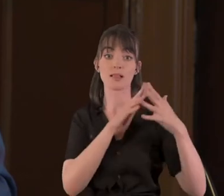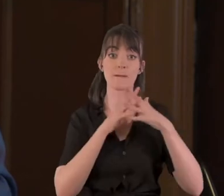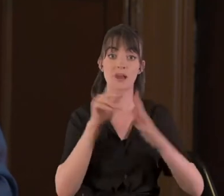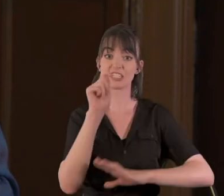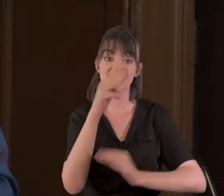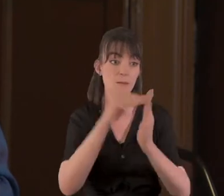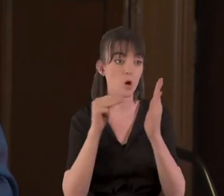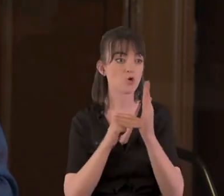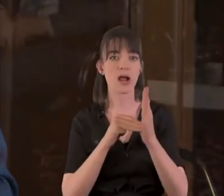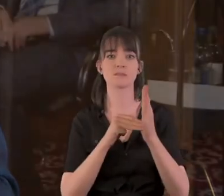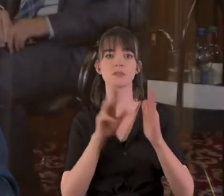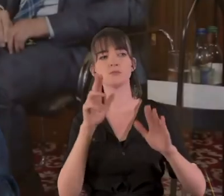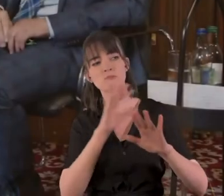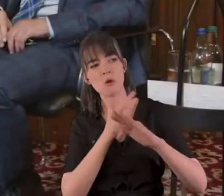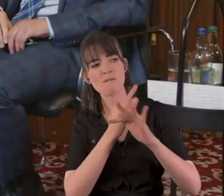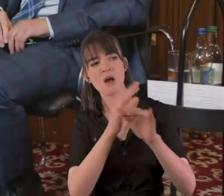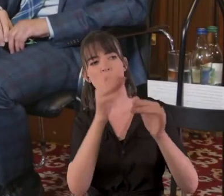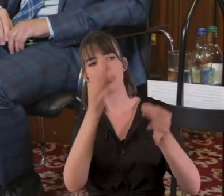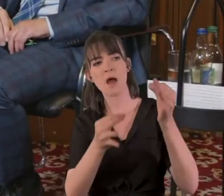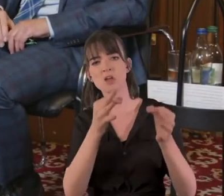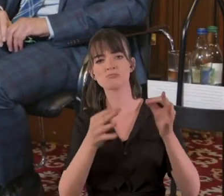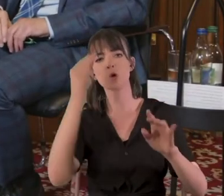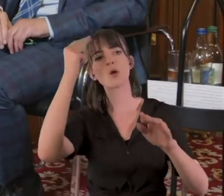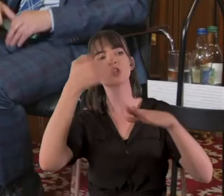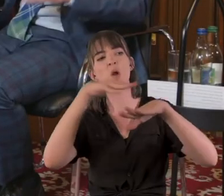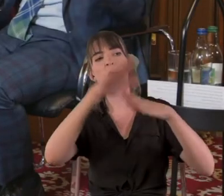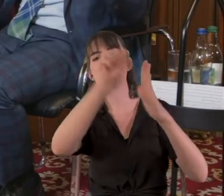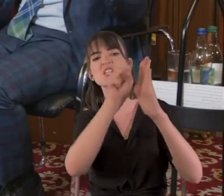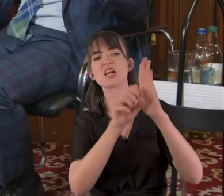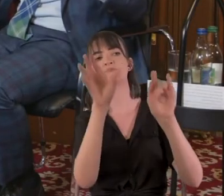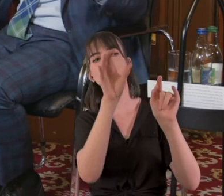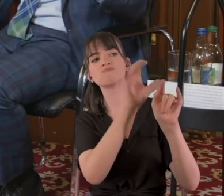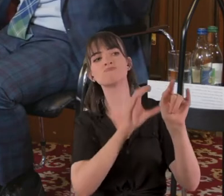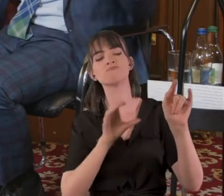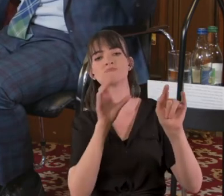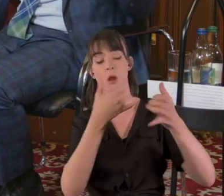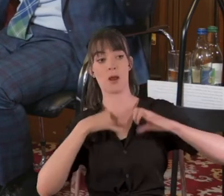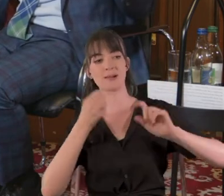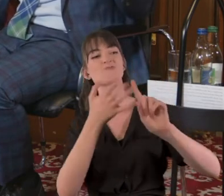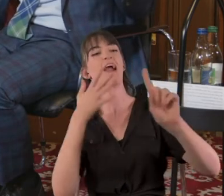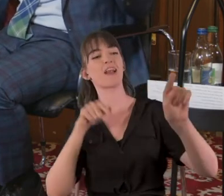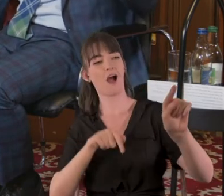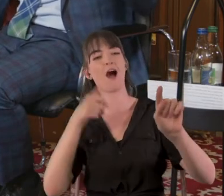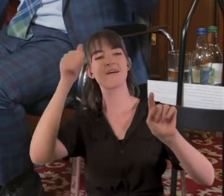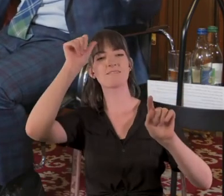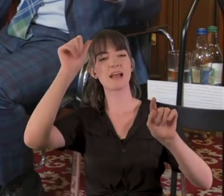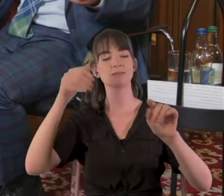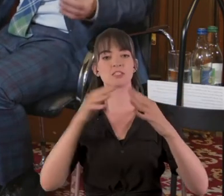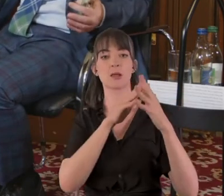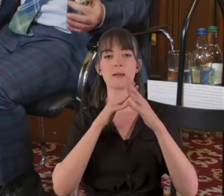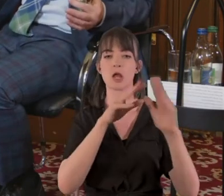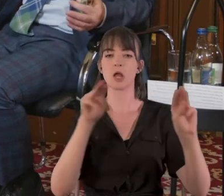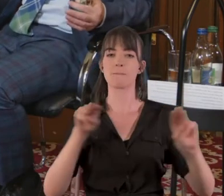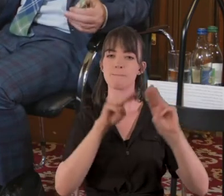their politics. We kind of know where the states are and so on. We recognize figures from American television, chat